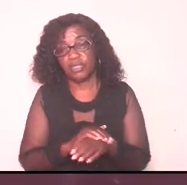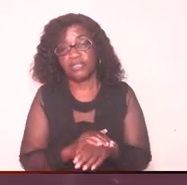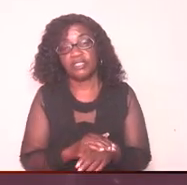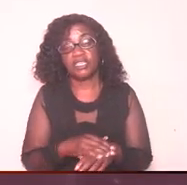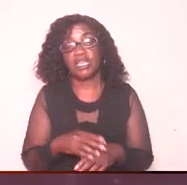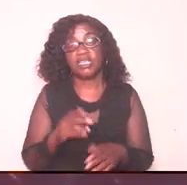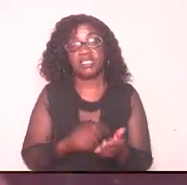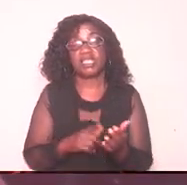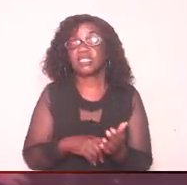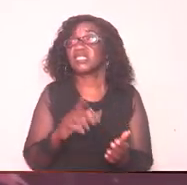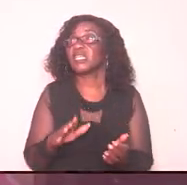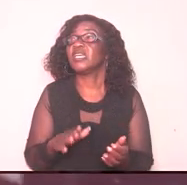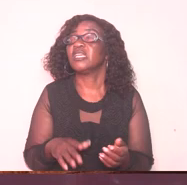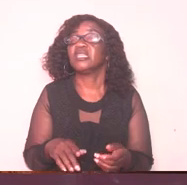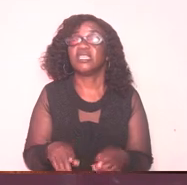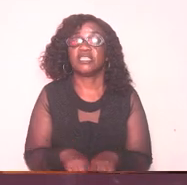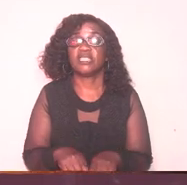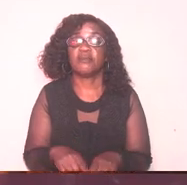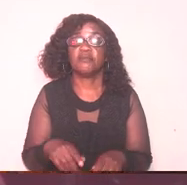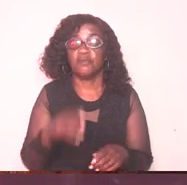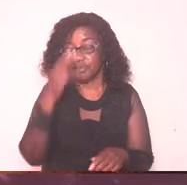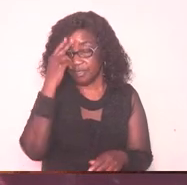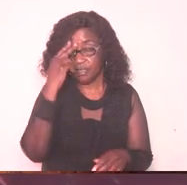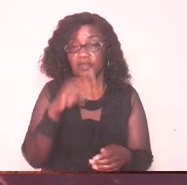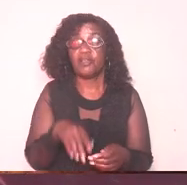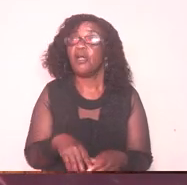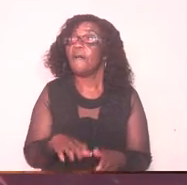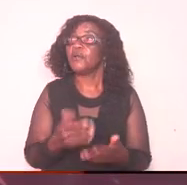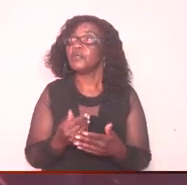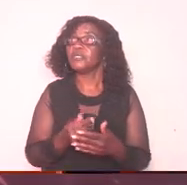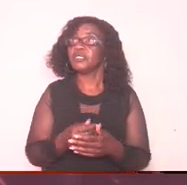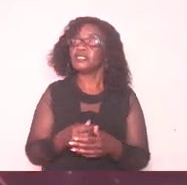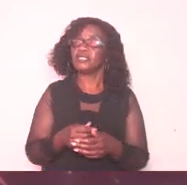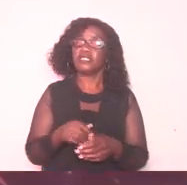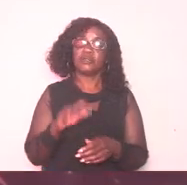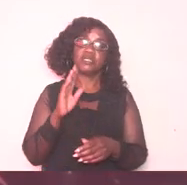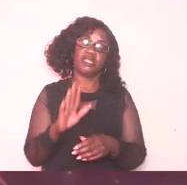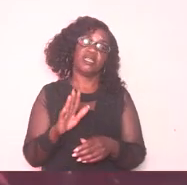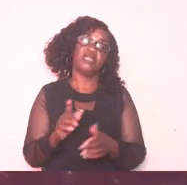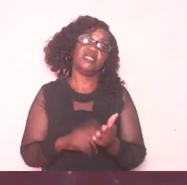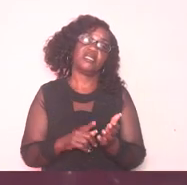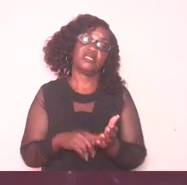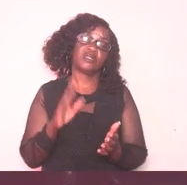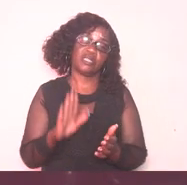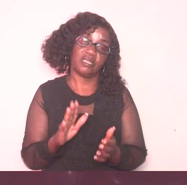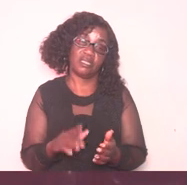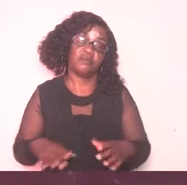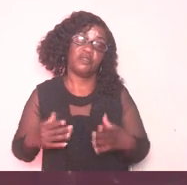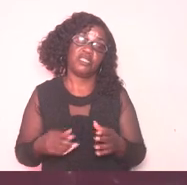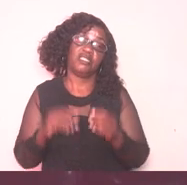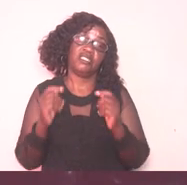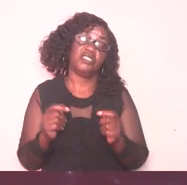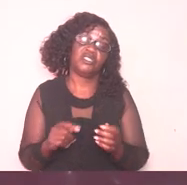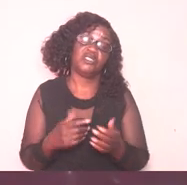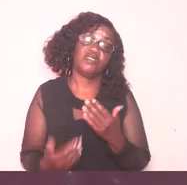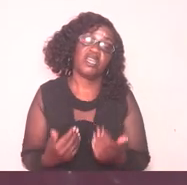proper investigations as to, oh, what was going on. We assume there was no sex because we say it wasn't there, but we know it has always been there. So we think that it is important for us to deal